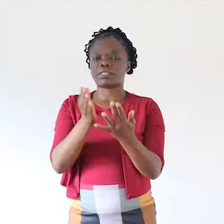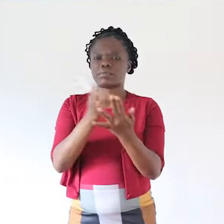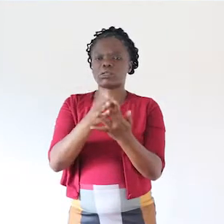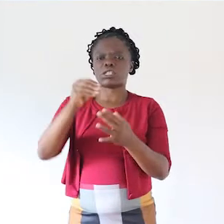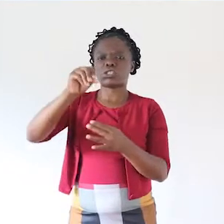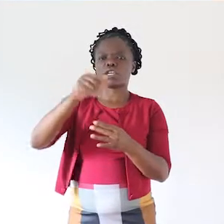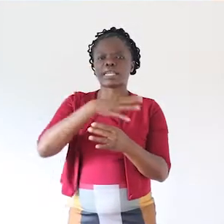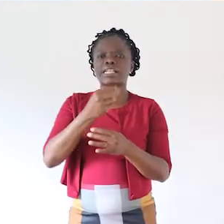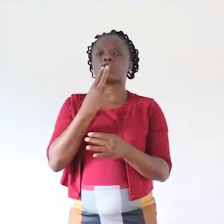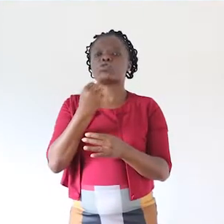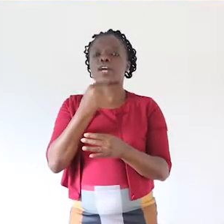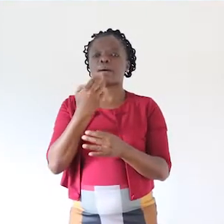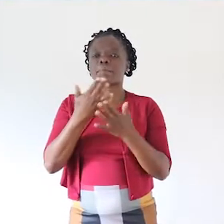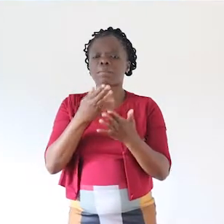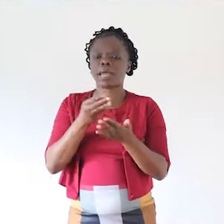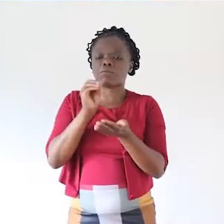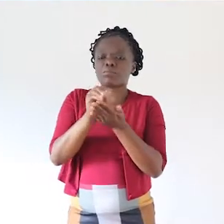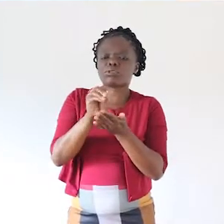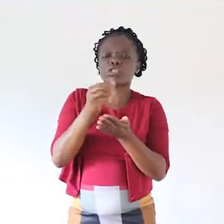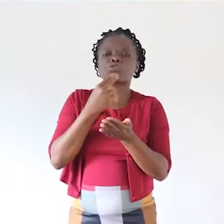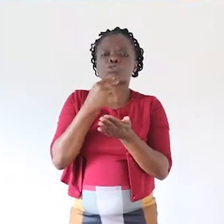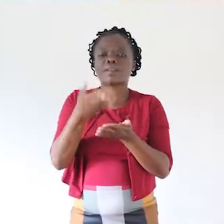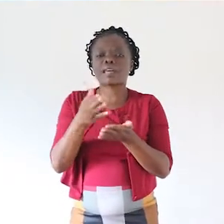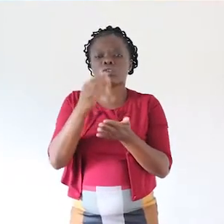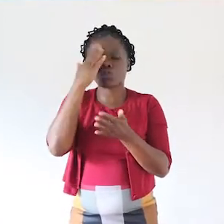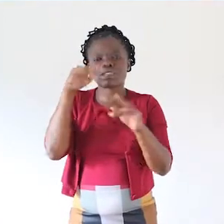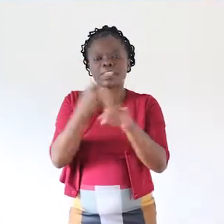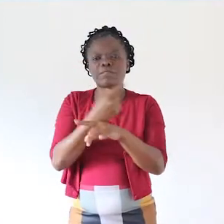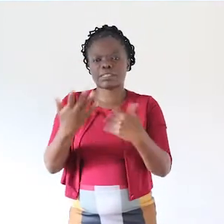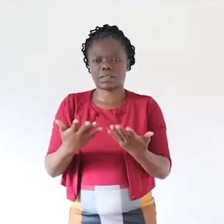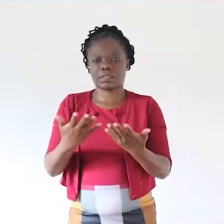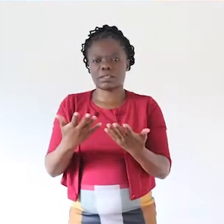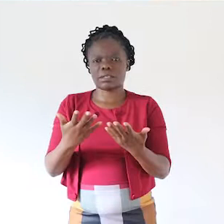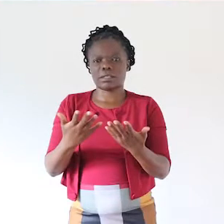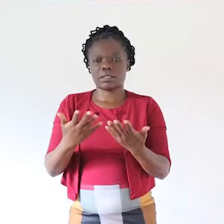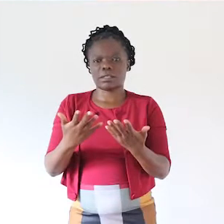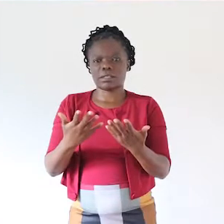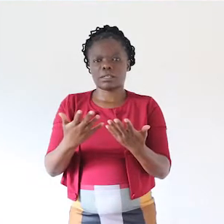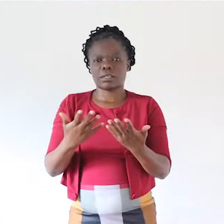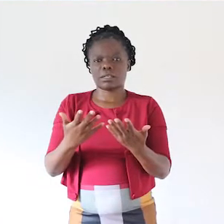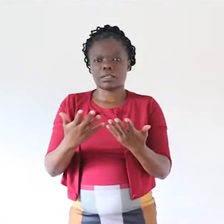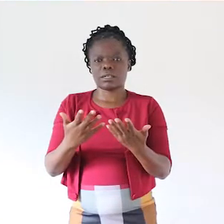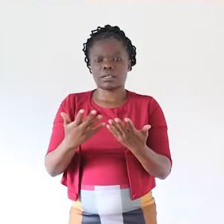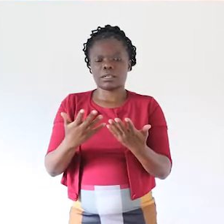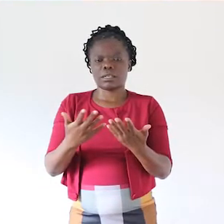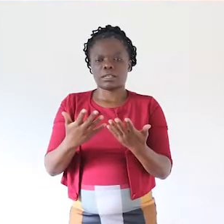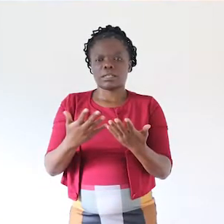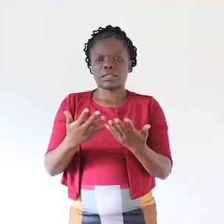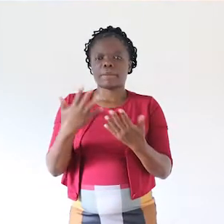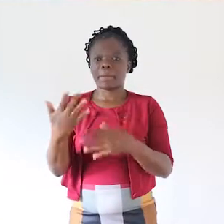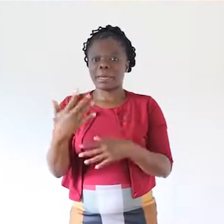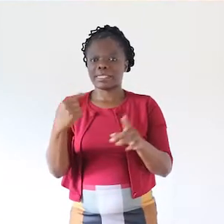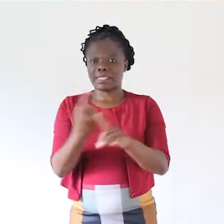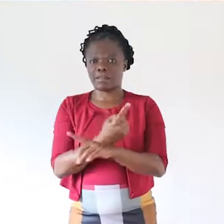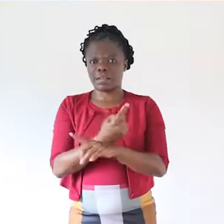salt and sugar? Maybe I've packed sugar here. How do you know the difference? Polythene. The polythene. The polythene is the difference. And again,